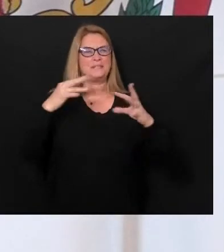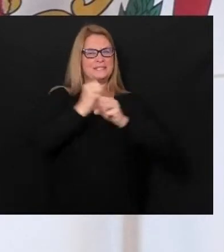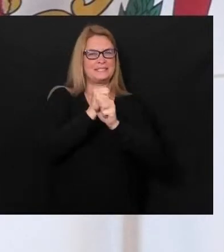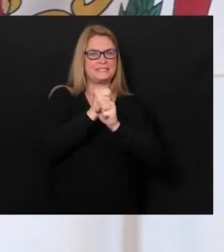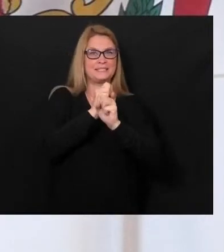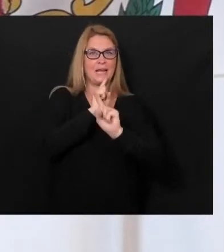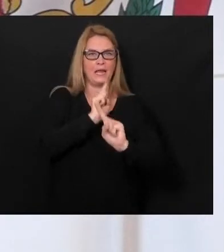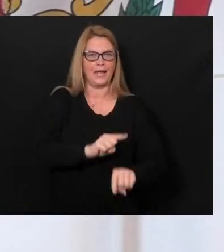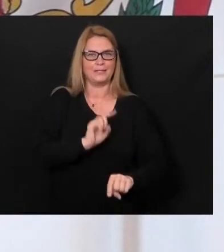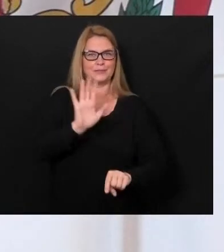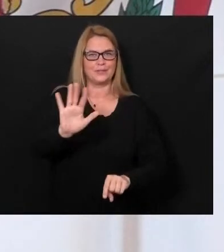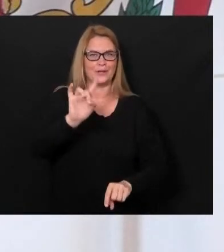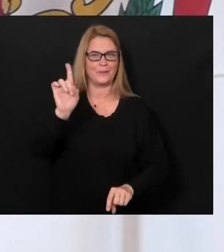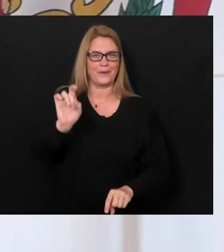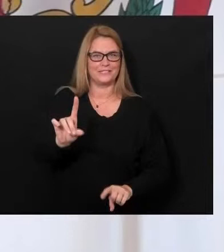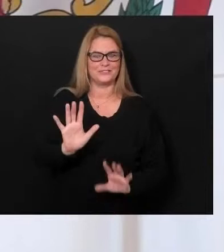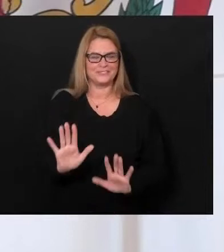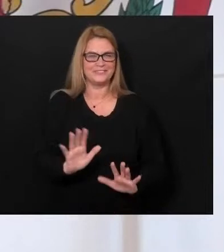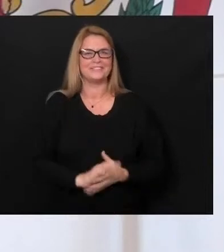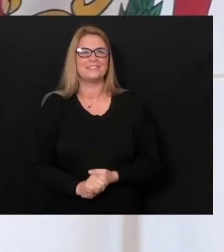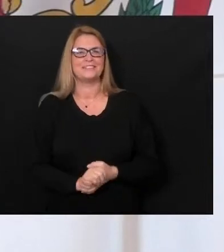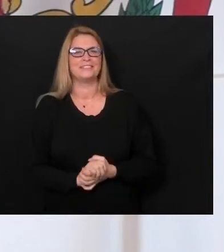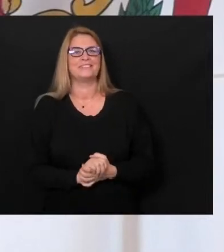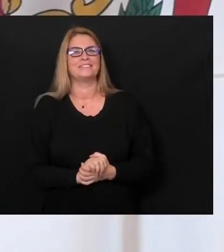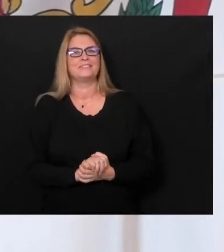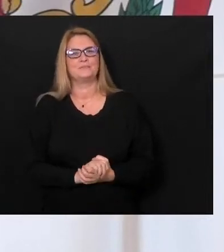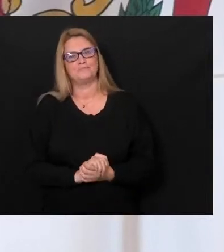behalf and just say,